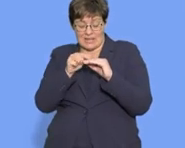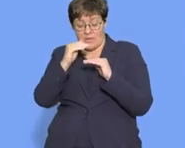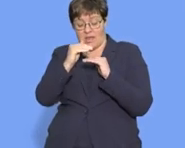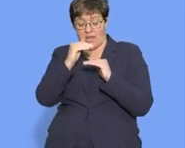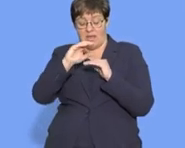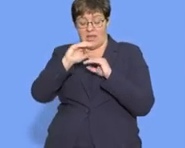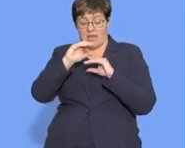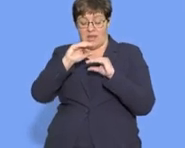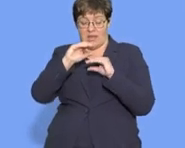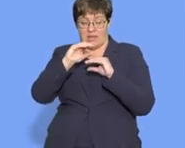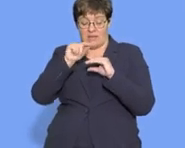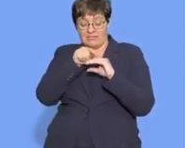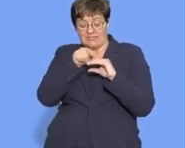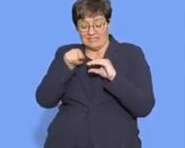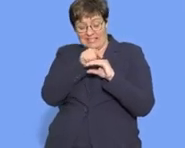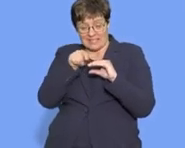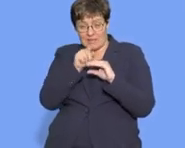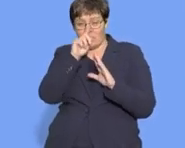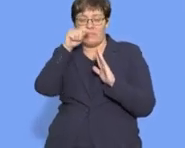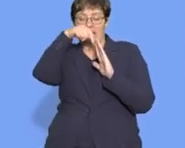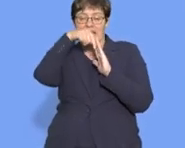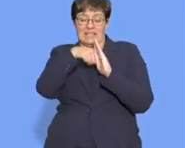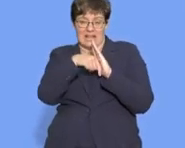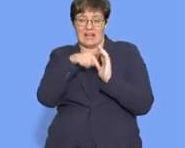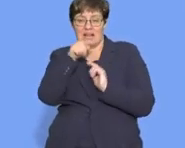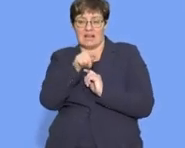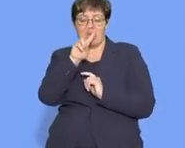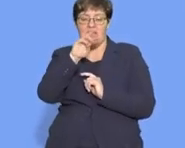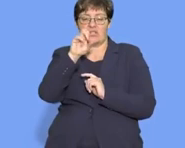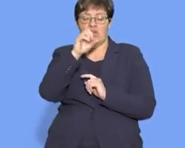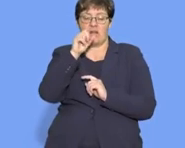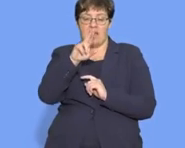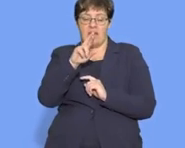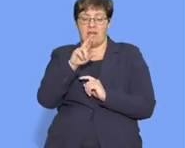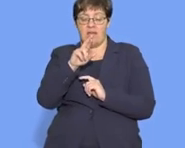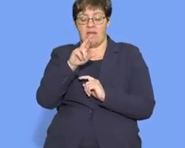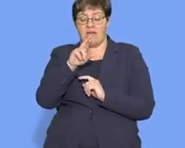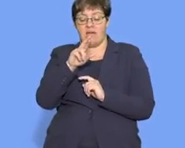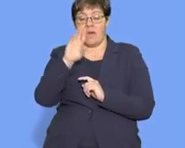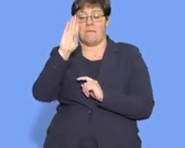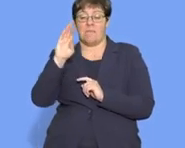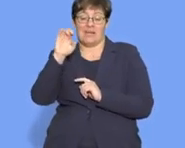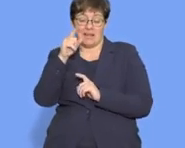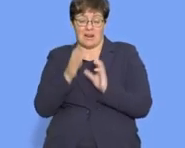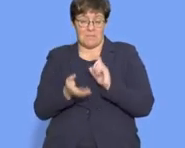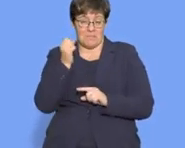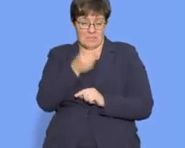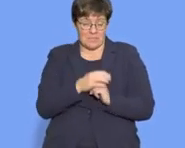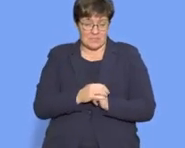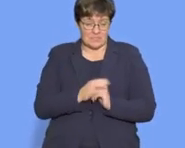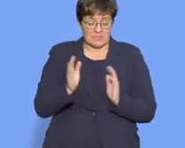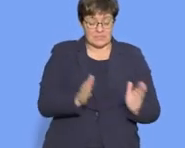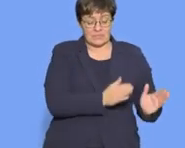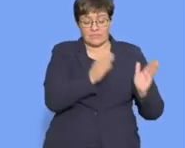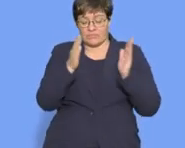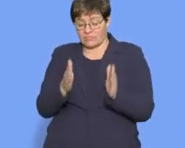now looked at the detail of the vascular bundle. We're now going to look at some of the other parts that